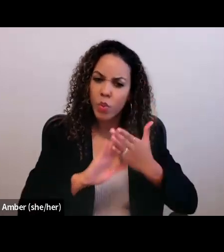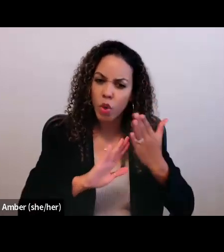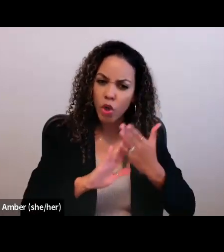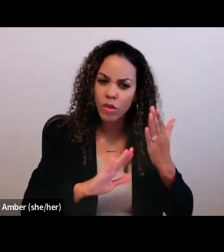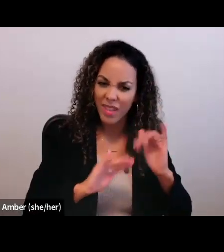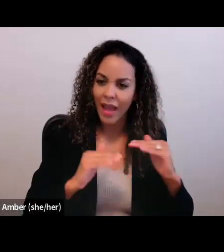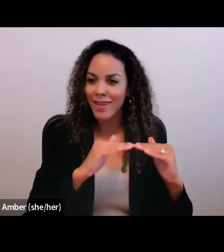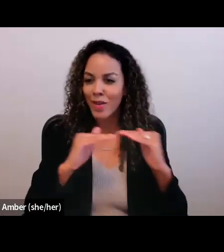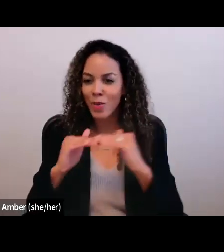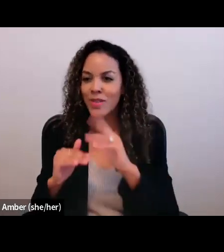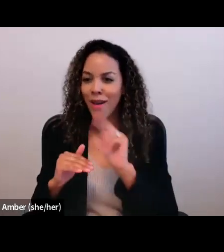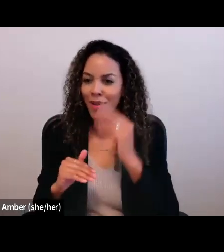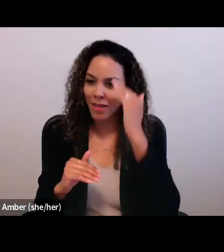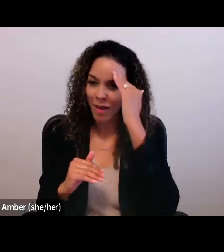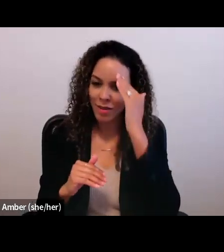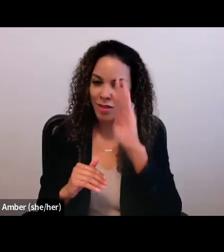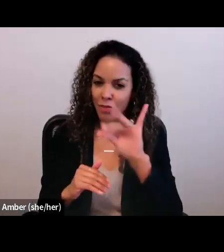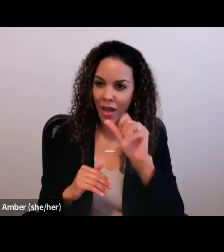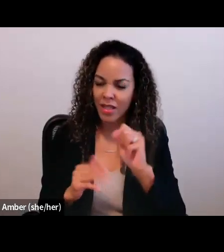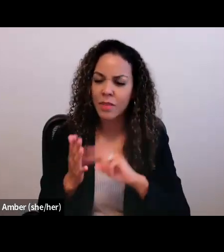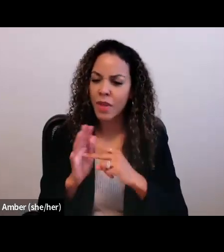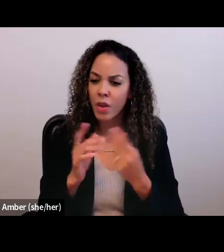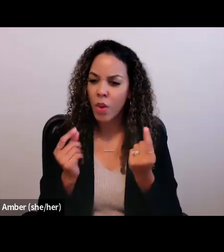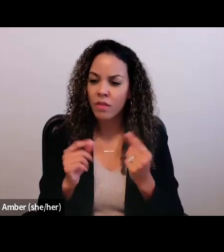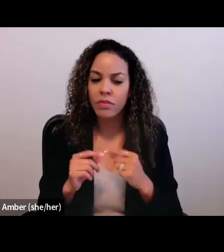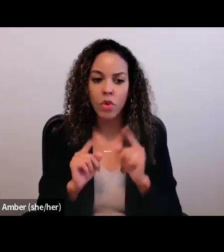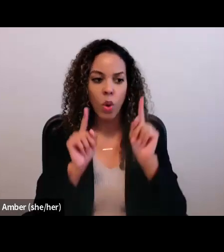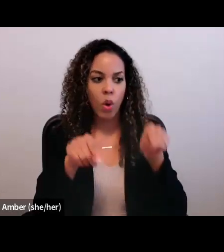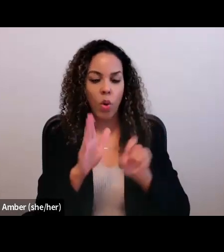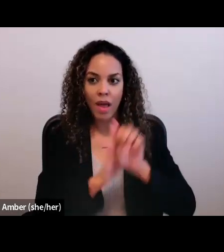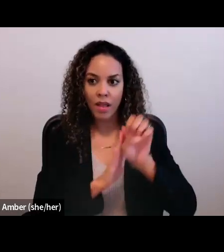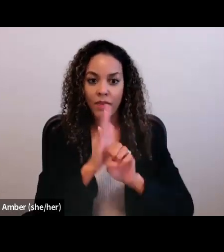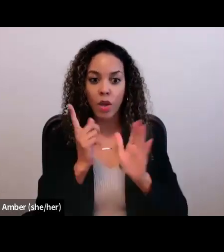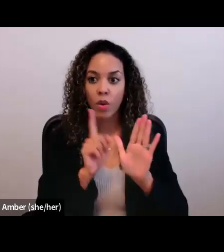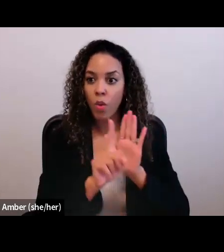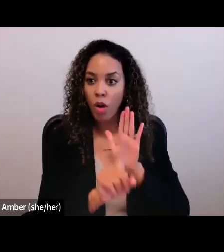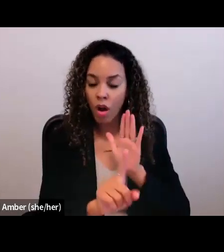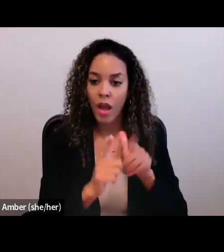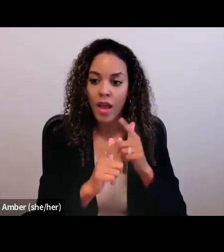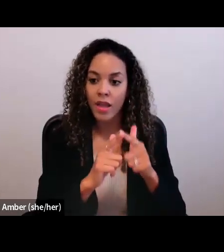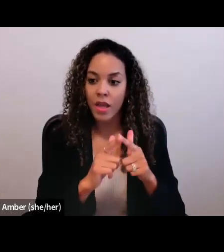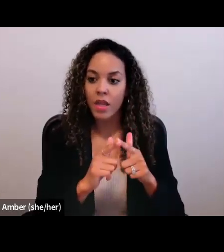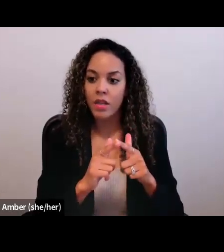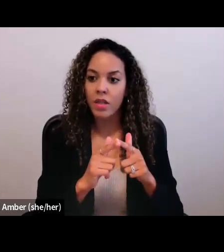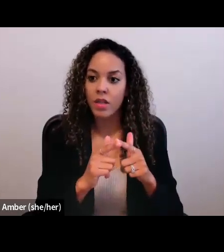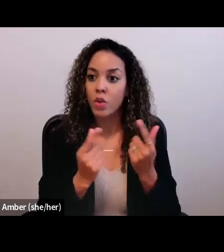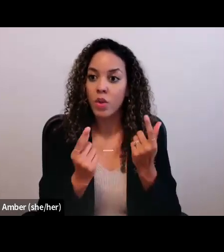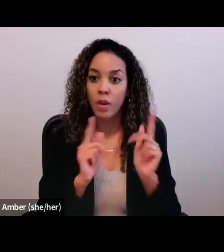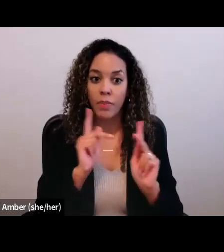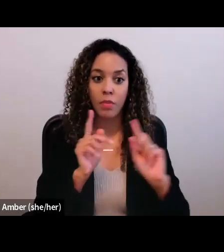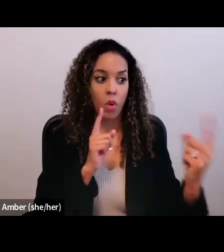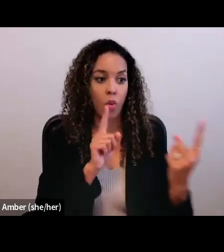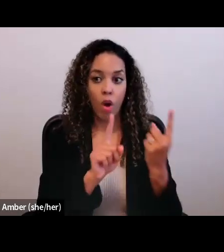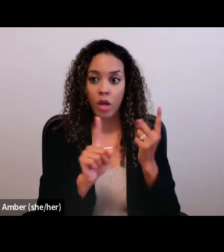You walk into an elevator and people of color will walk in and you'll all of a sudden put your hand on your wallet on the back for